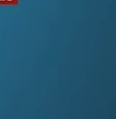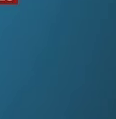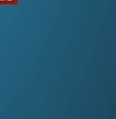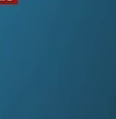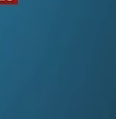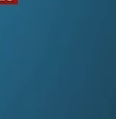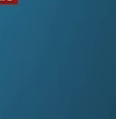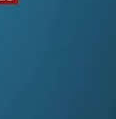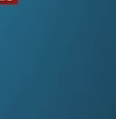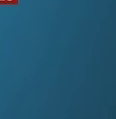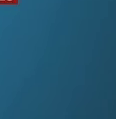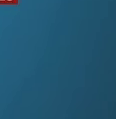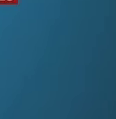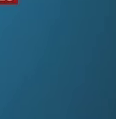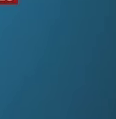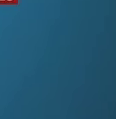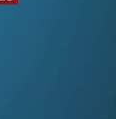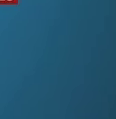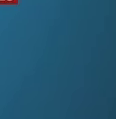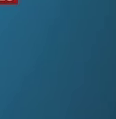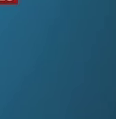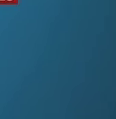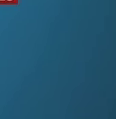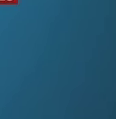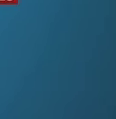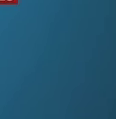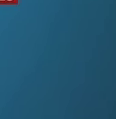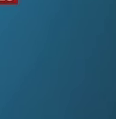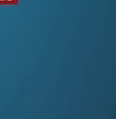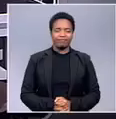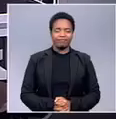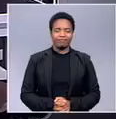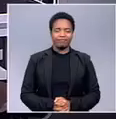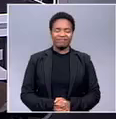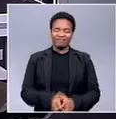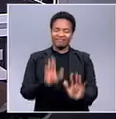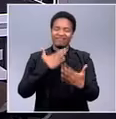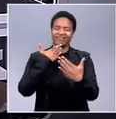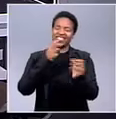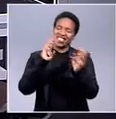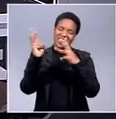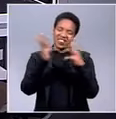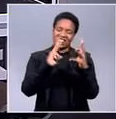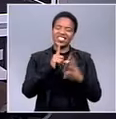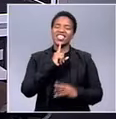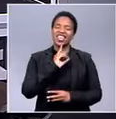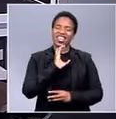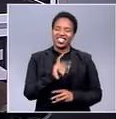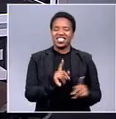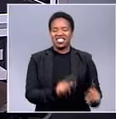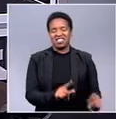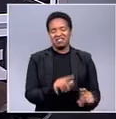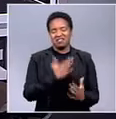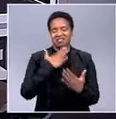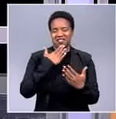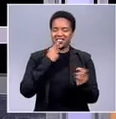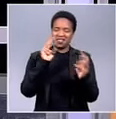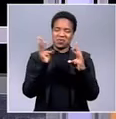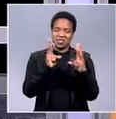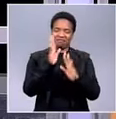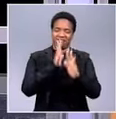interior part of KwaZulu-Natal. That's all from the Weather Centre. Have a good night. Thank you so much, Candice McKechnie there in Cape